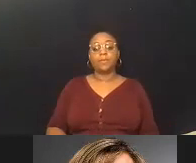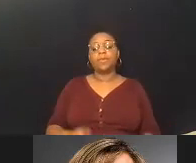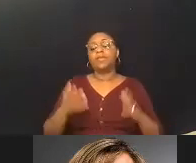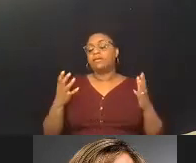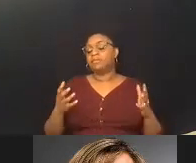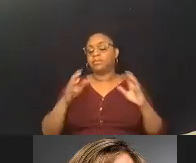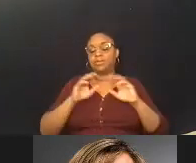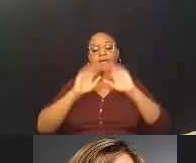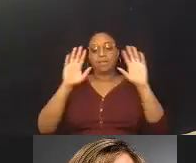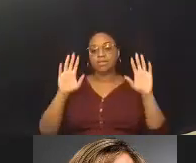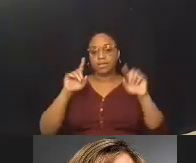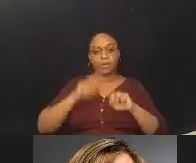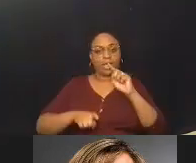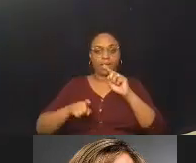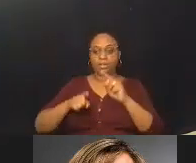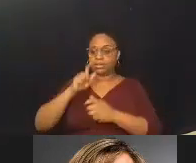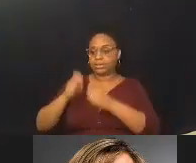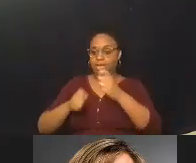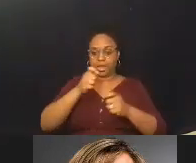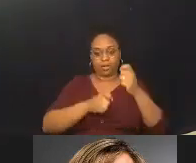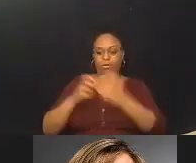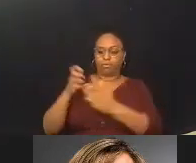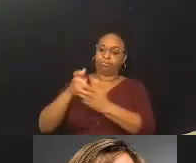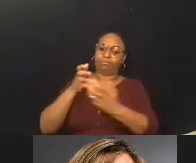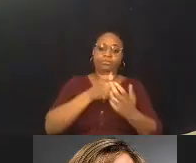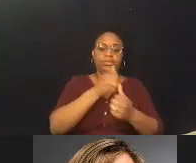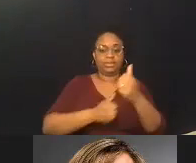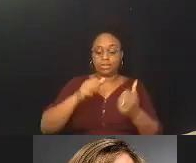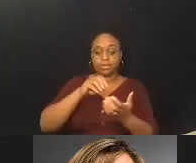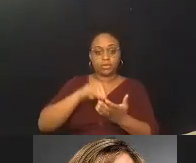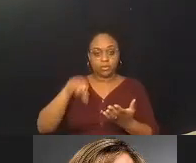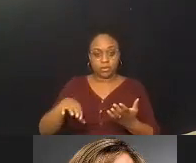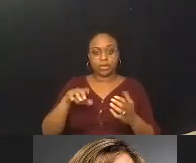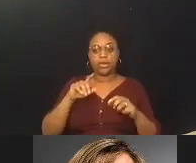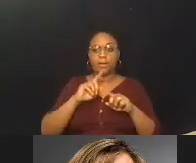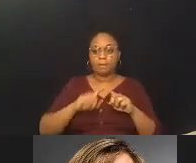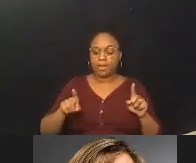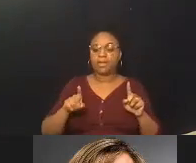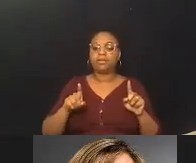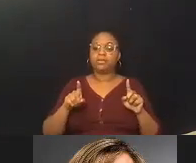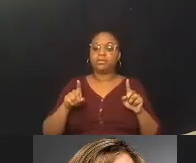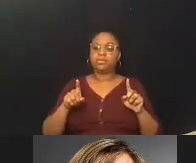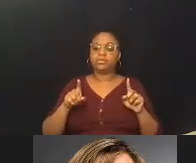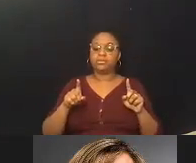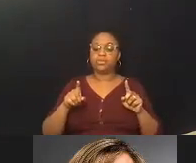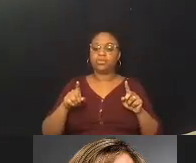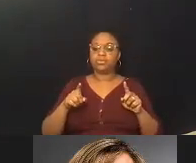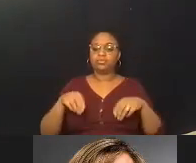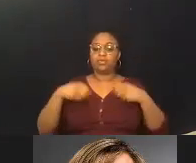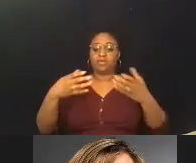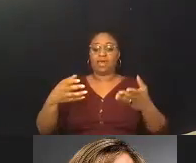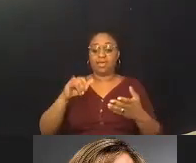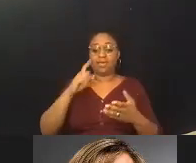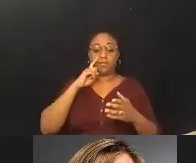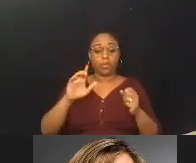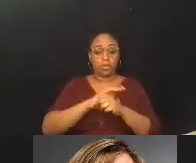each student a different teaching style, but to spread that across the entire classroom will definitely